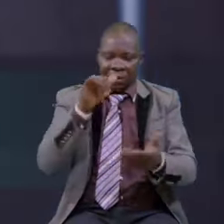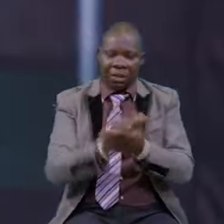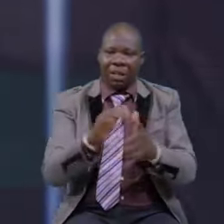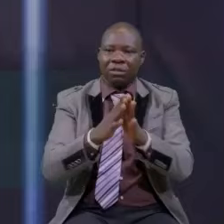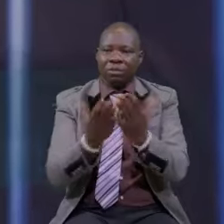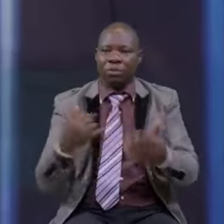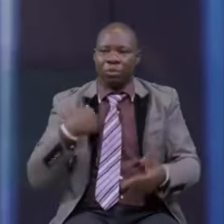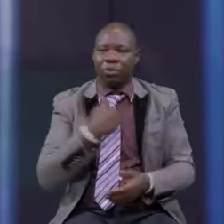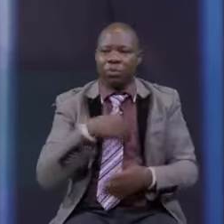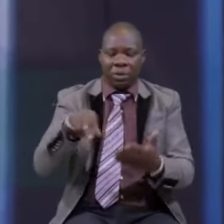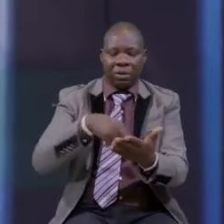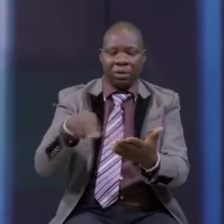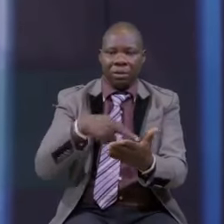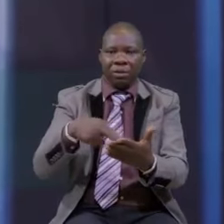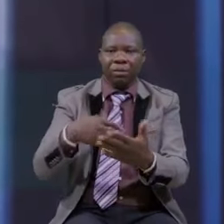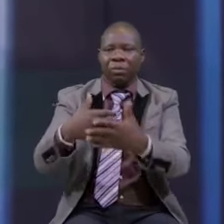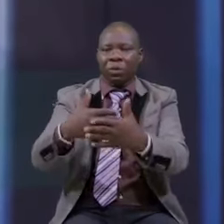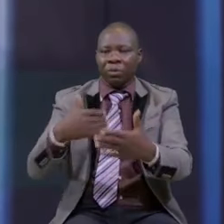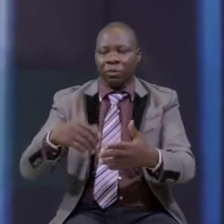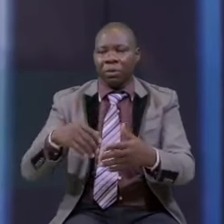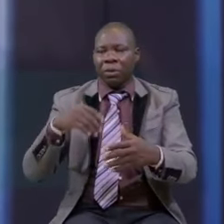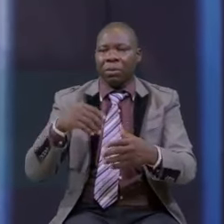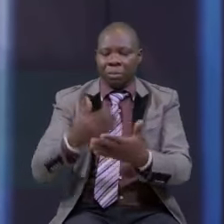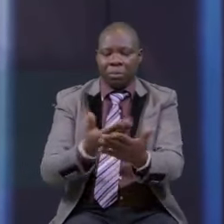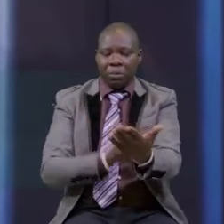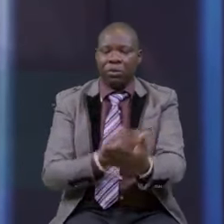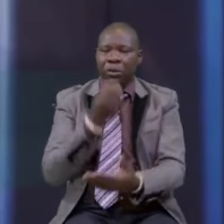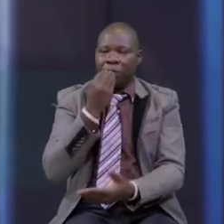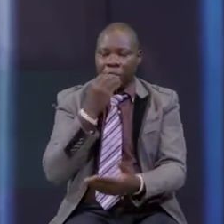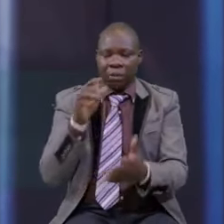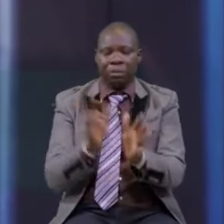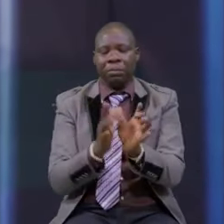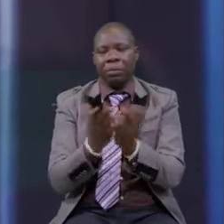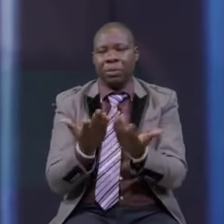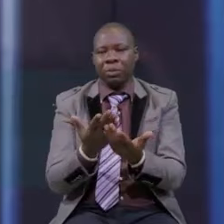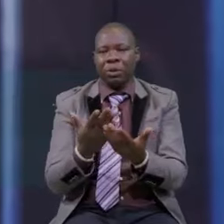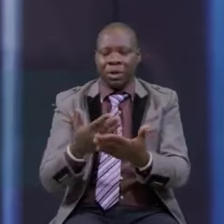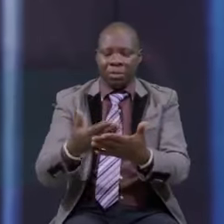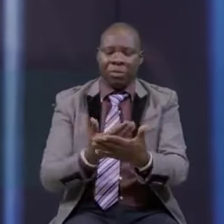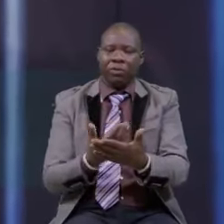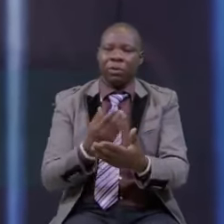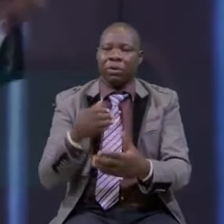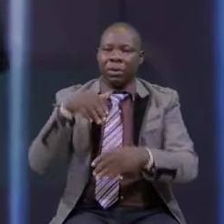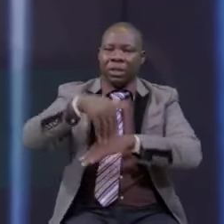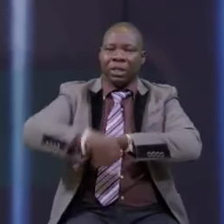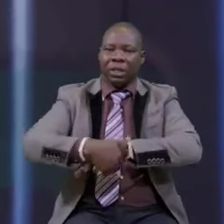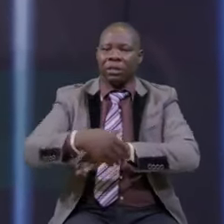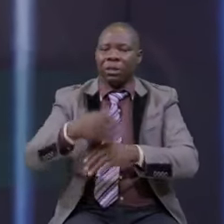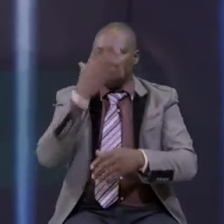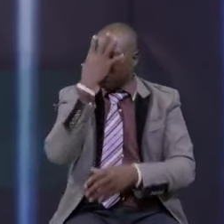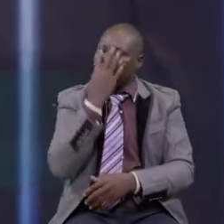we read before breakfast, the Bible. Before supper, before sleep,